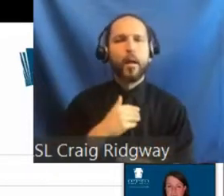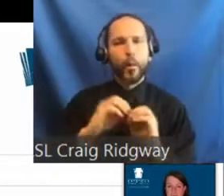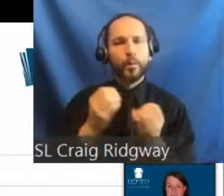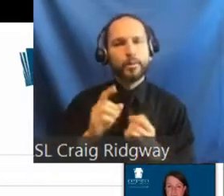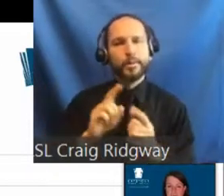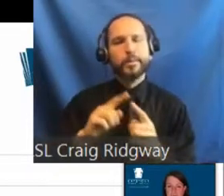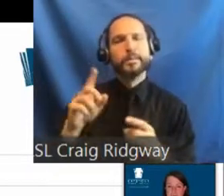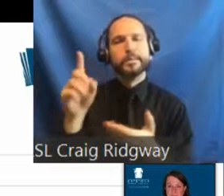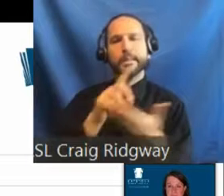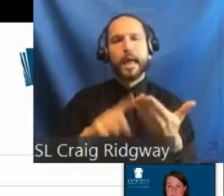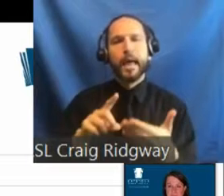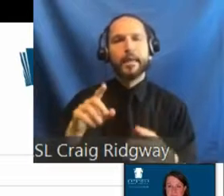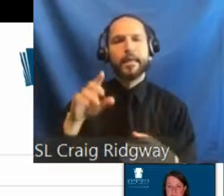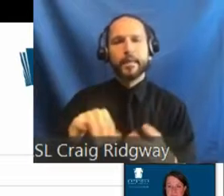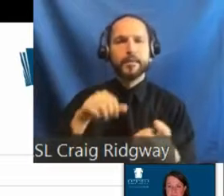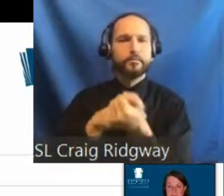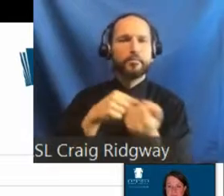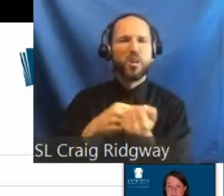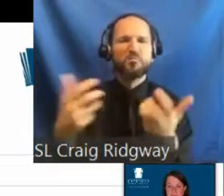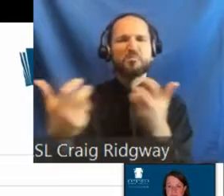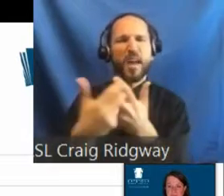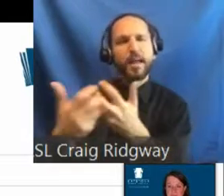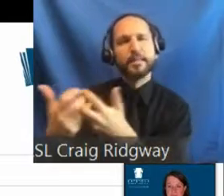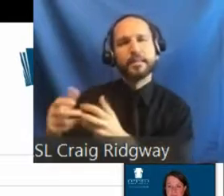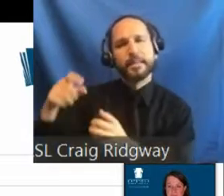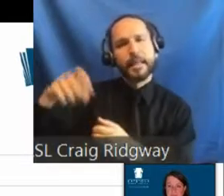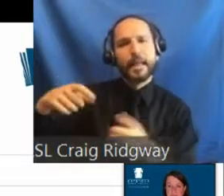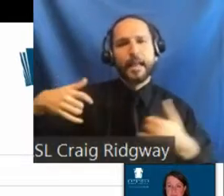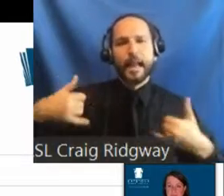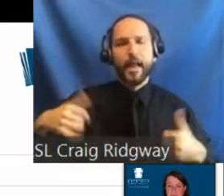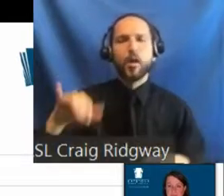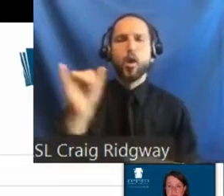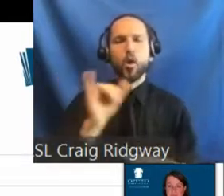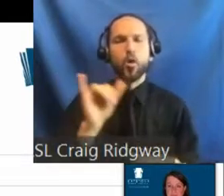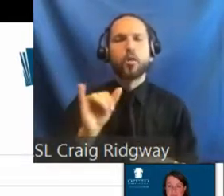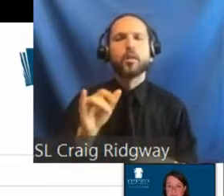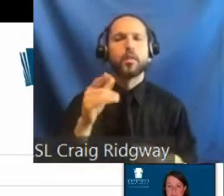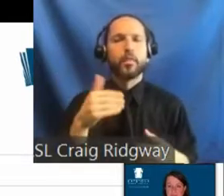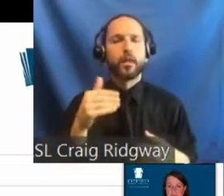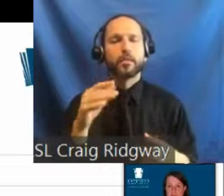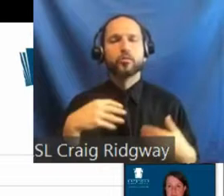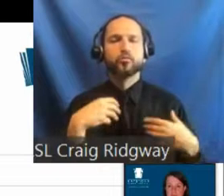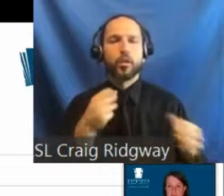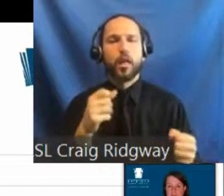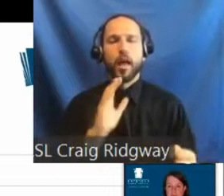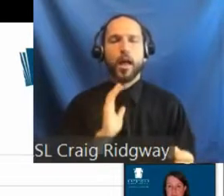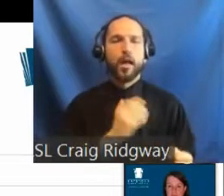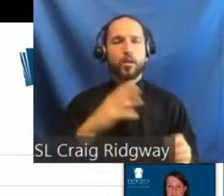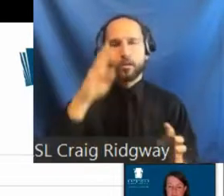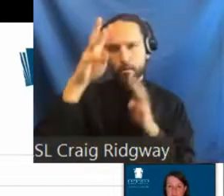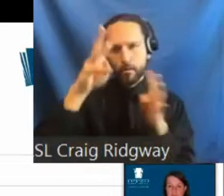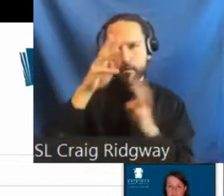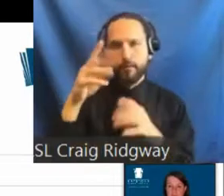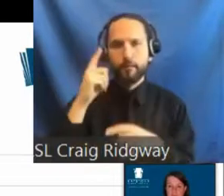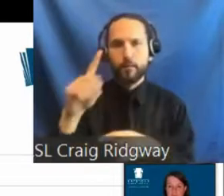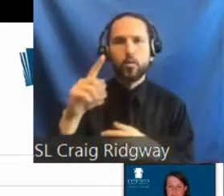better serve people's needs during this time. It has also strengthened our innovation in creating opportunities for